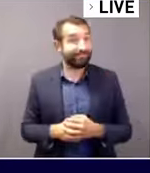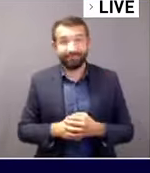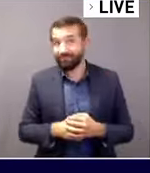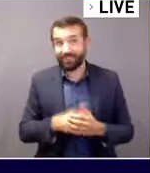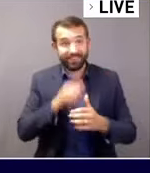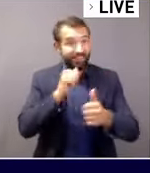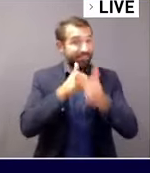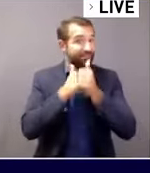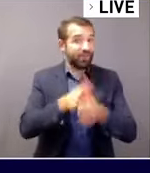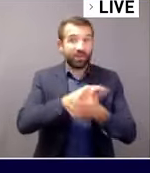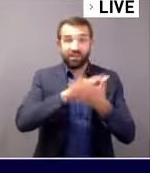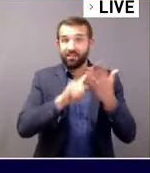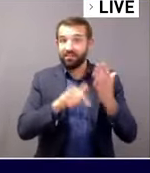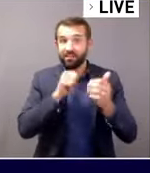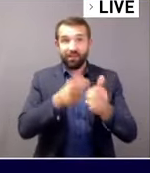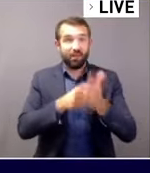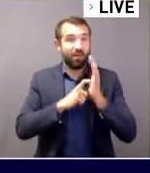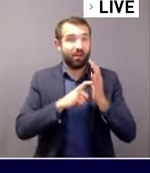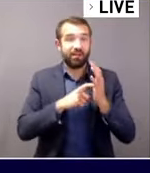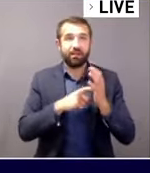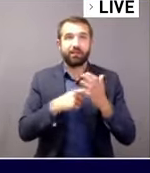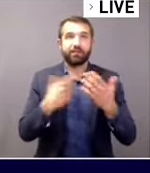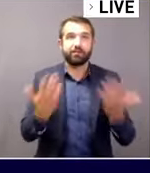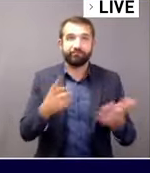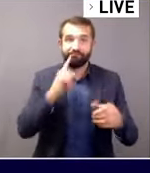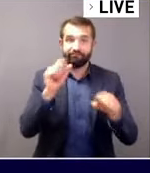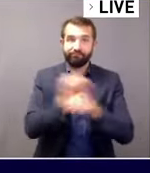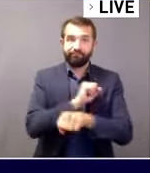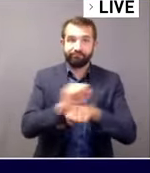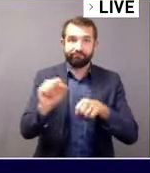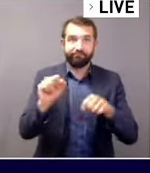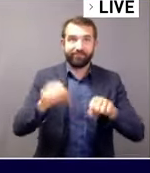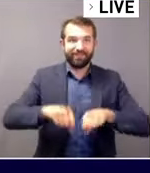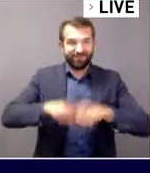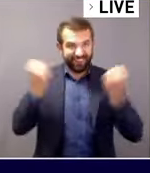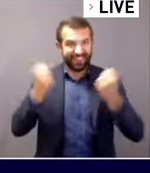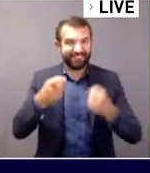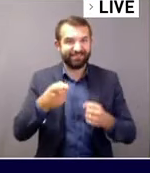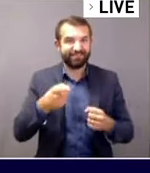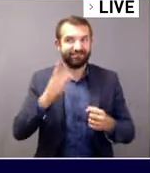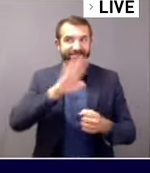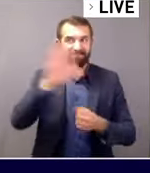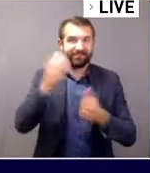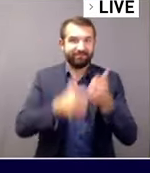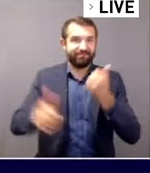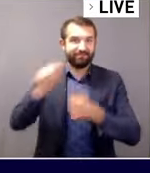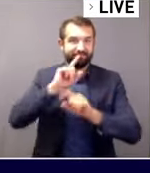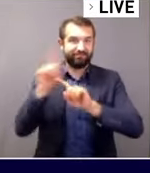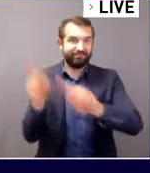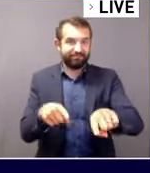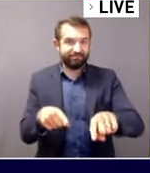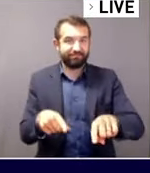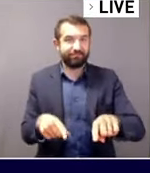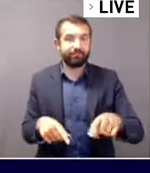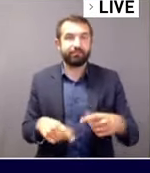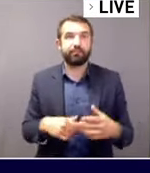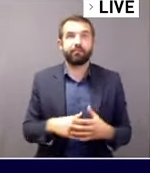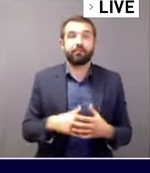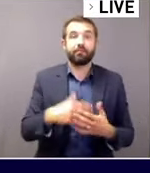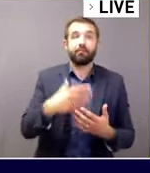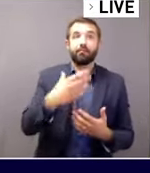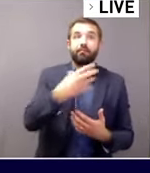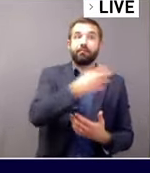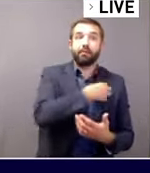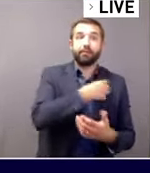are almost per se violations of the executive order. The conditions under which enforcement is appropriate, again, highly